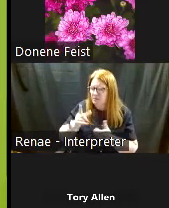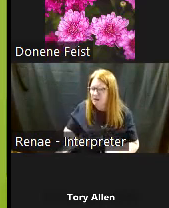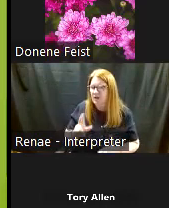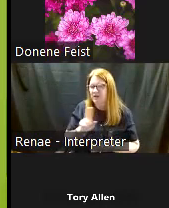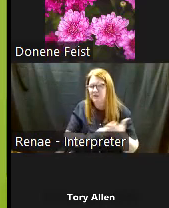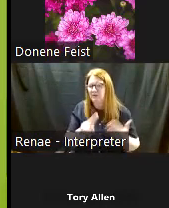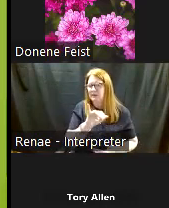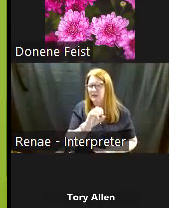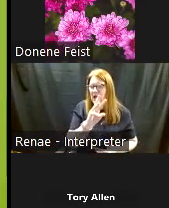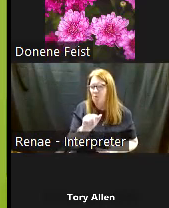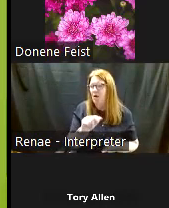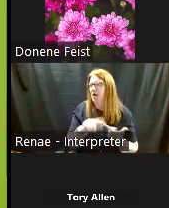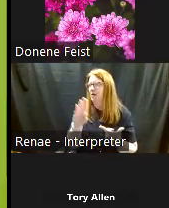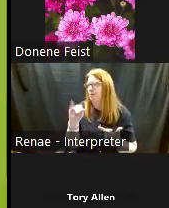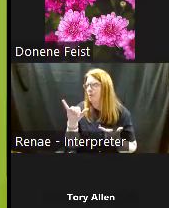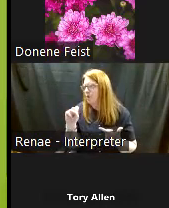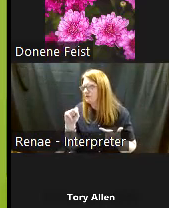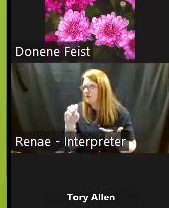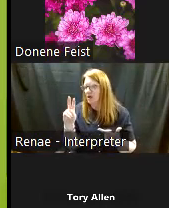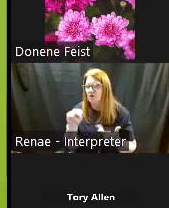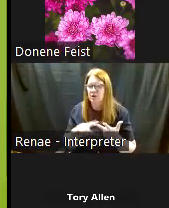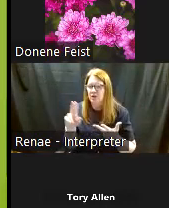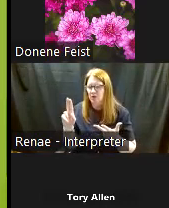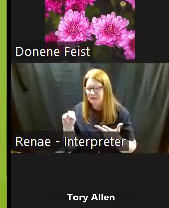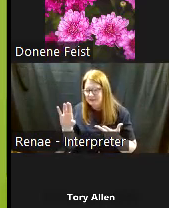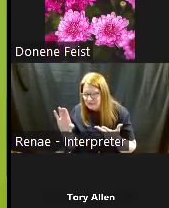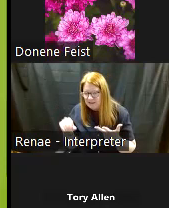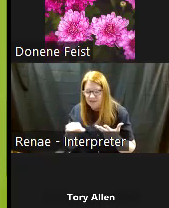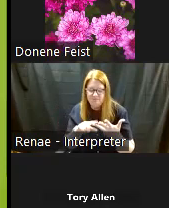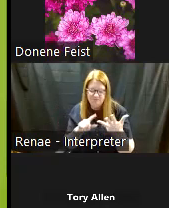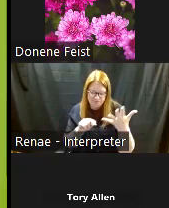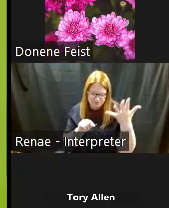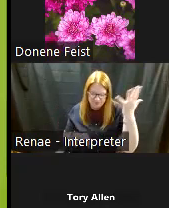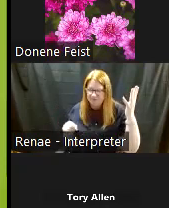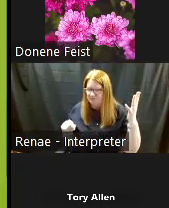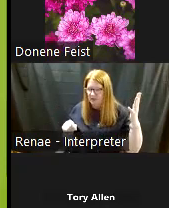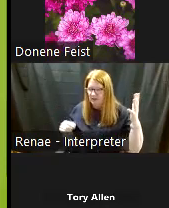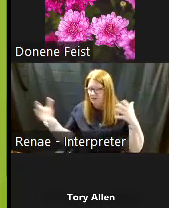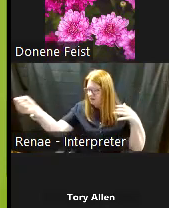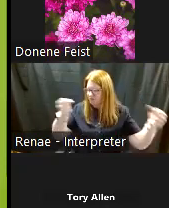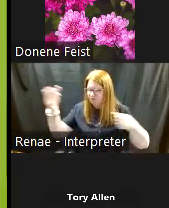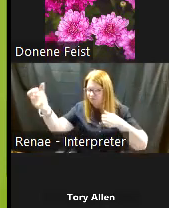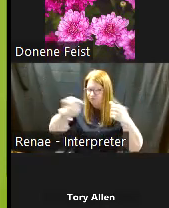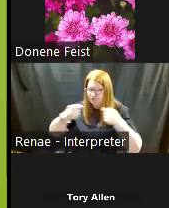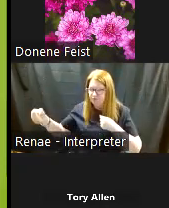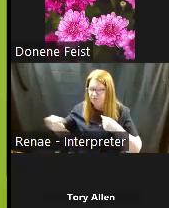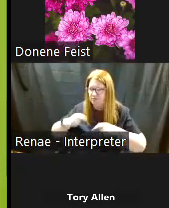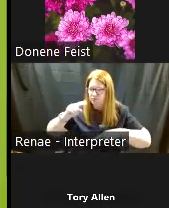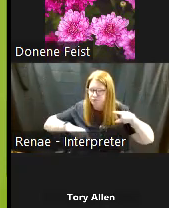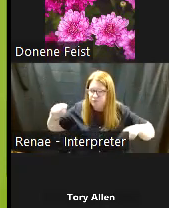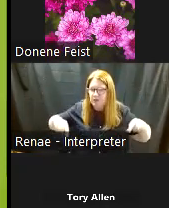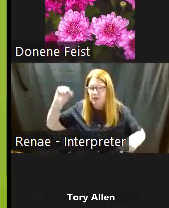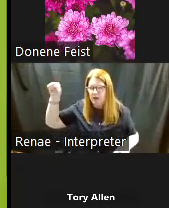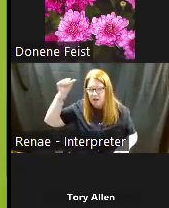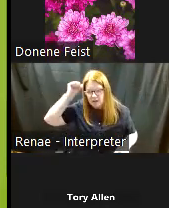of Iowa, Boys Town, University of North Carolina, lots of different people in different places of the country. They had audiologists,